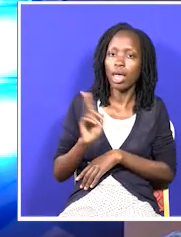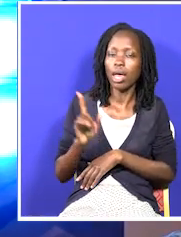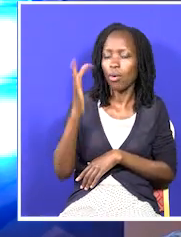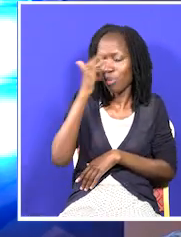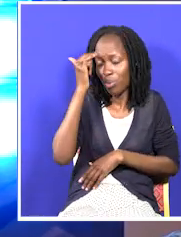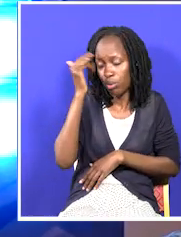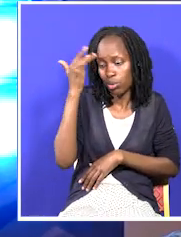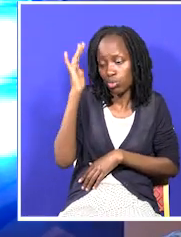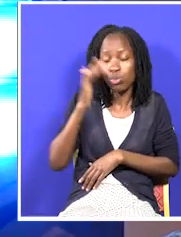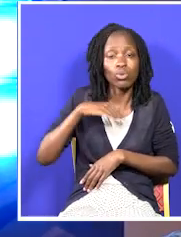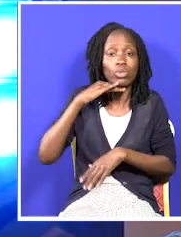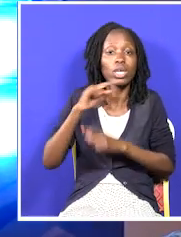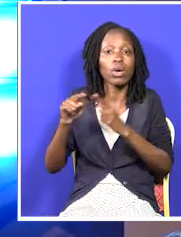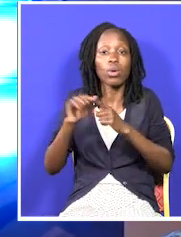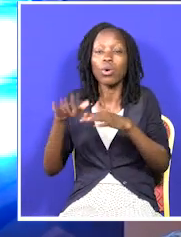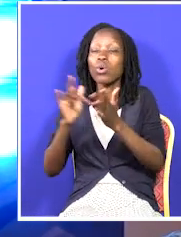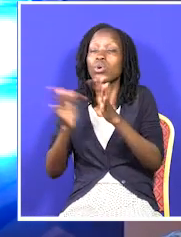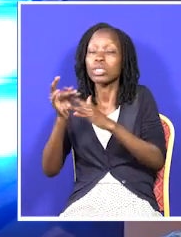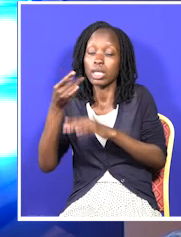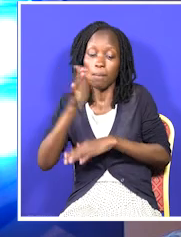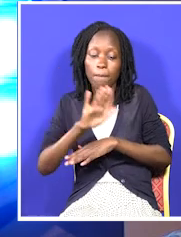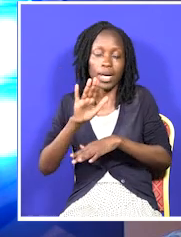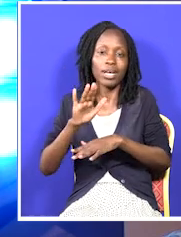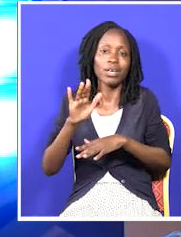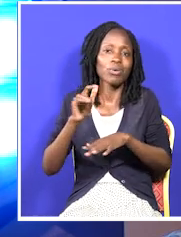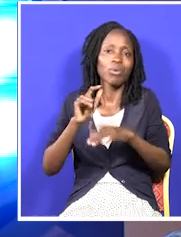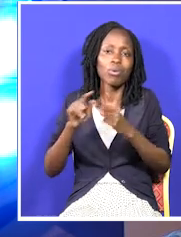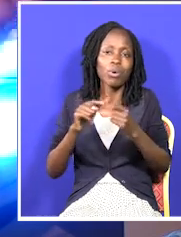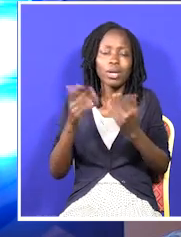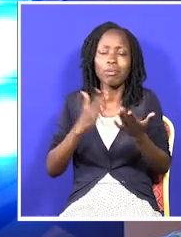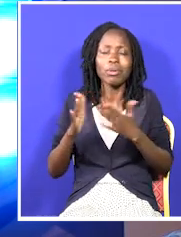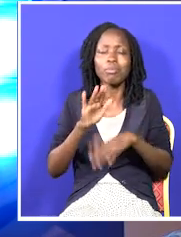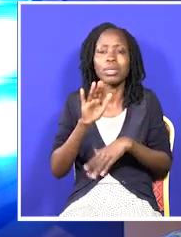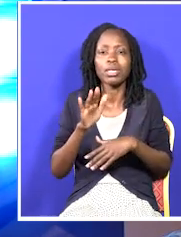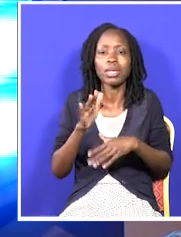Because we don't know when we will die or when Jesus will come. You may be there